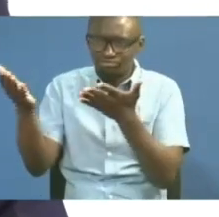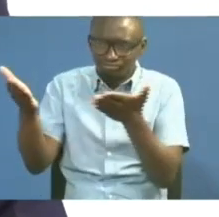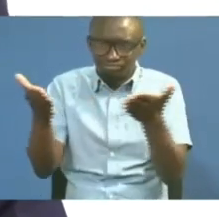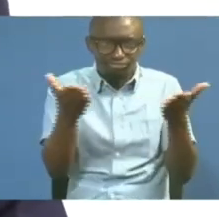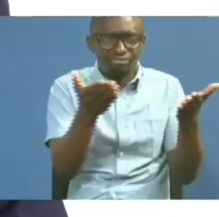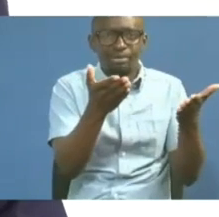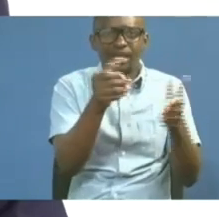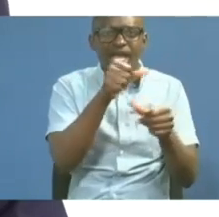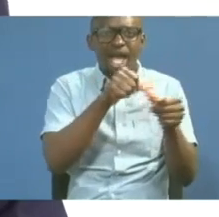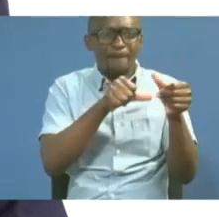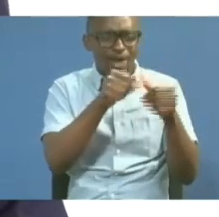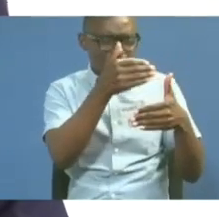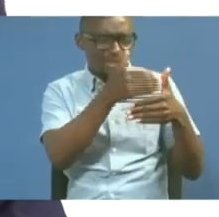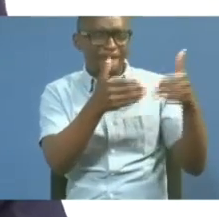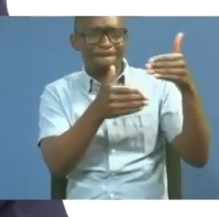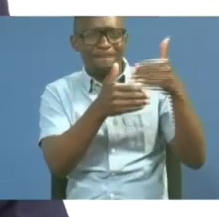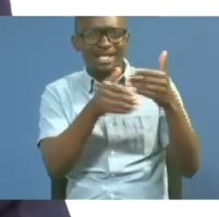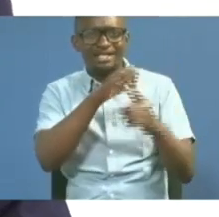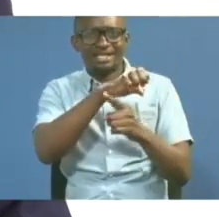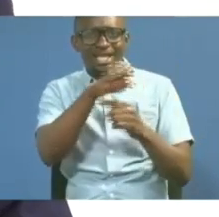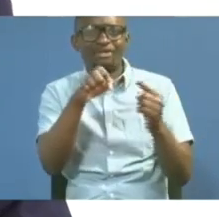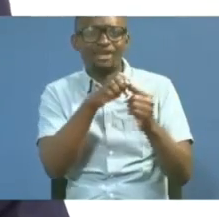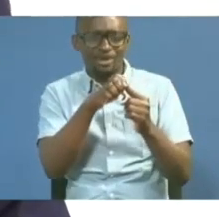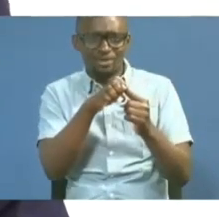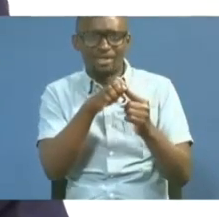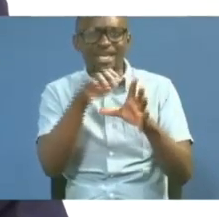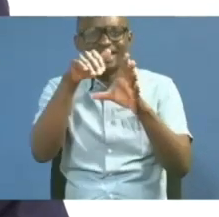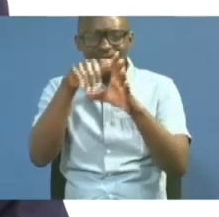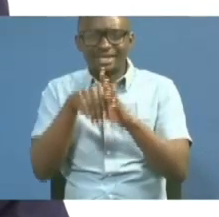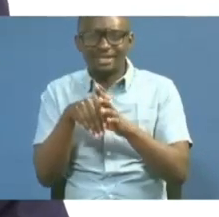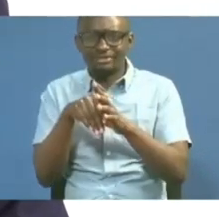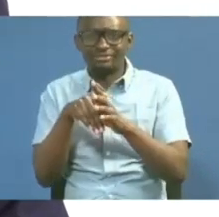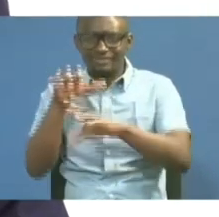of bringing about that built environment in terms of